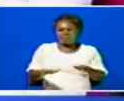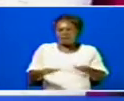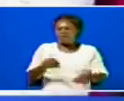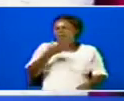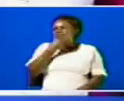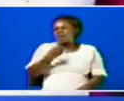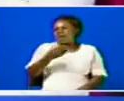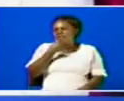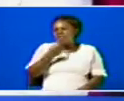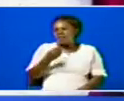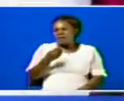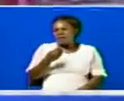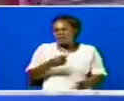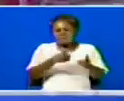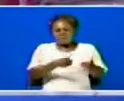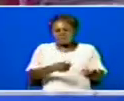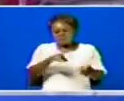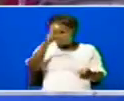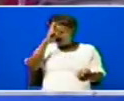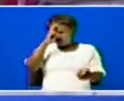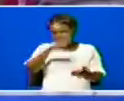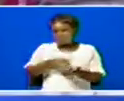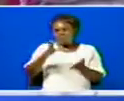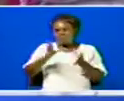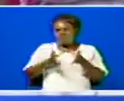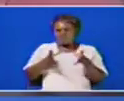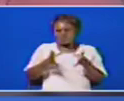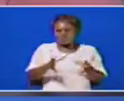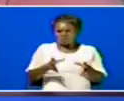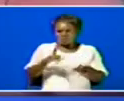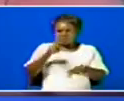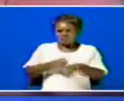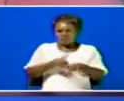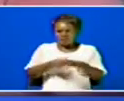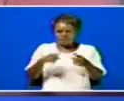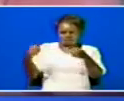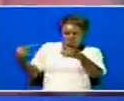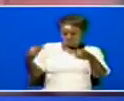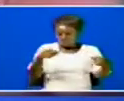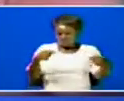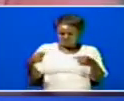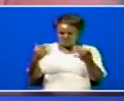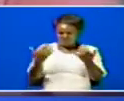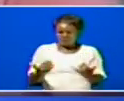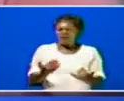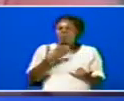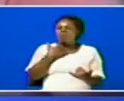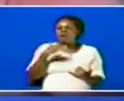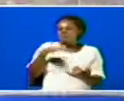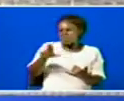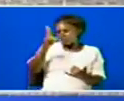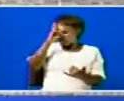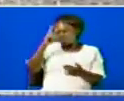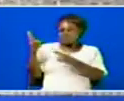father, Samson Chebi, is accusing the police of using excessive force during the running battles and now wants them held